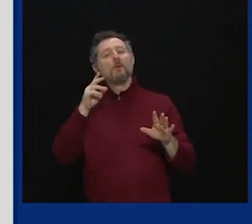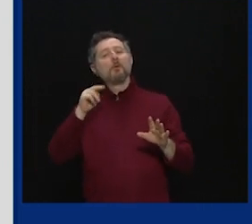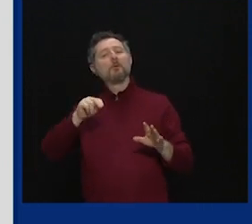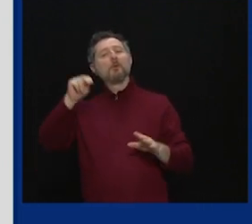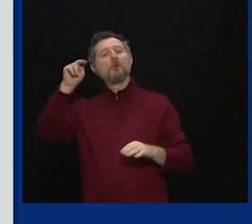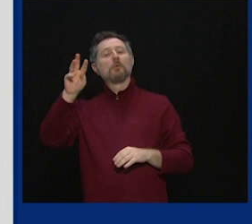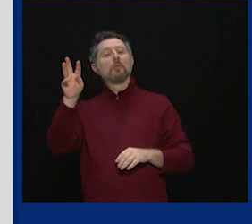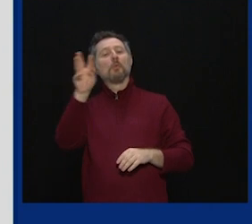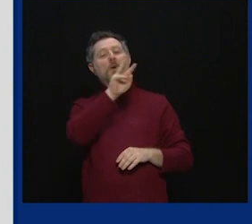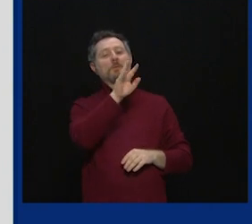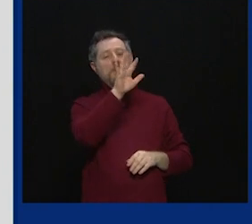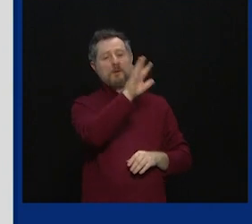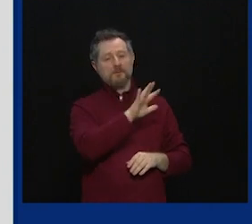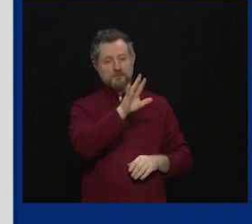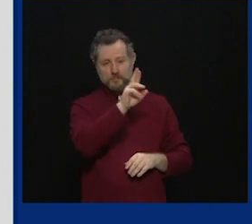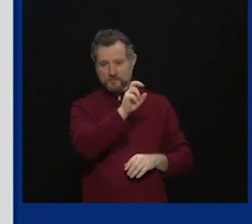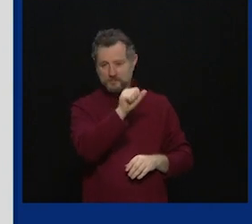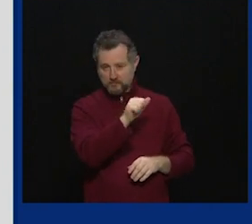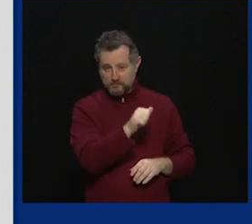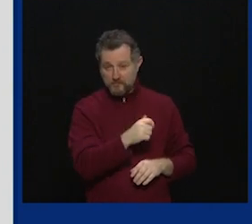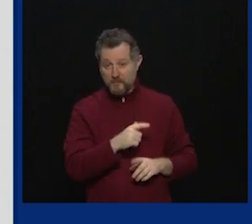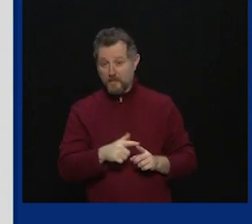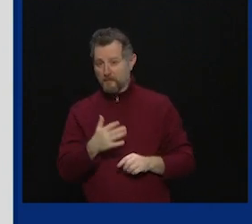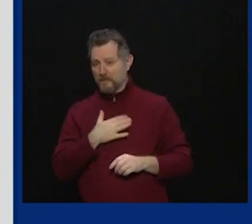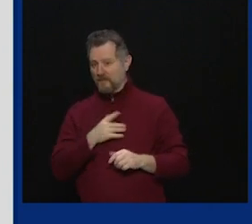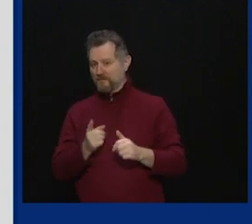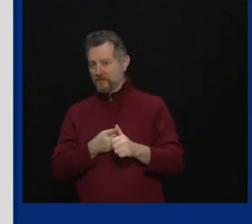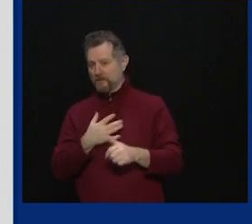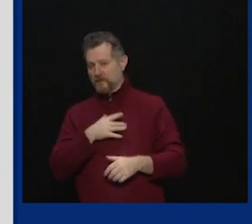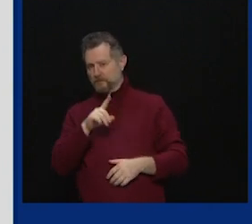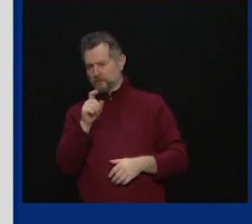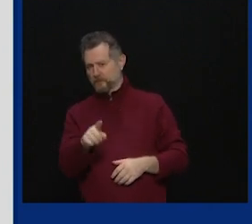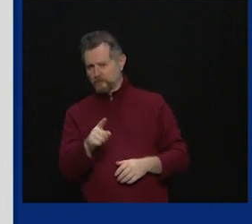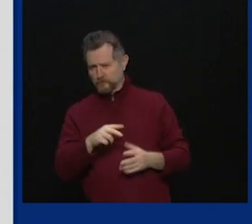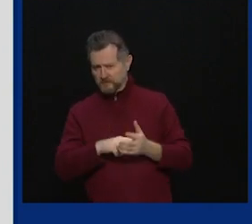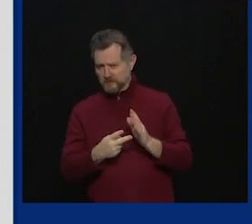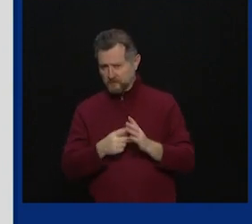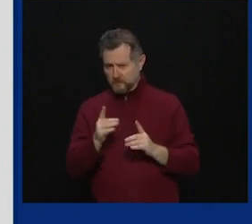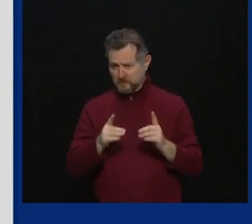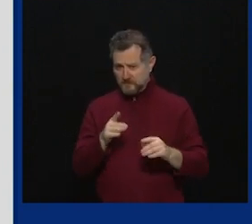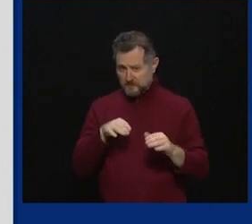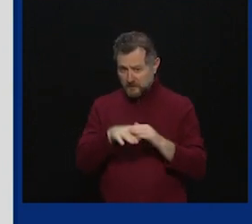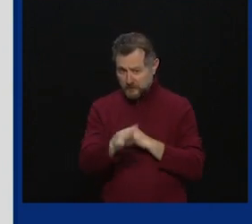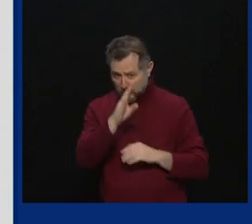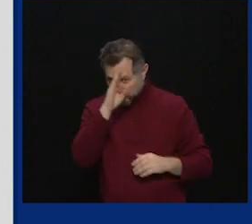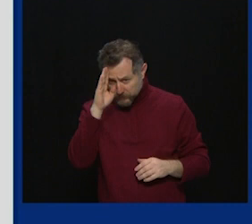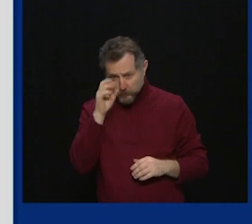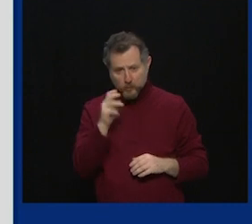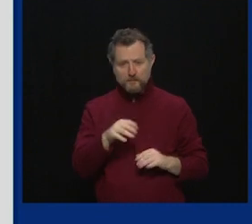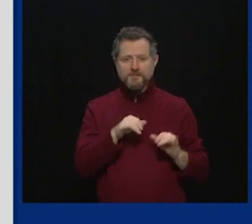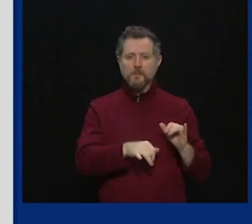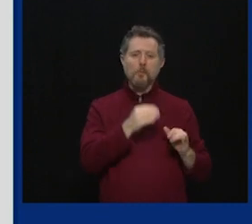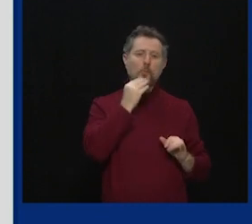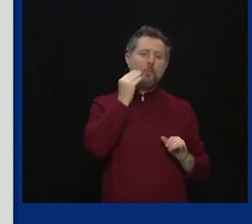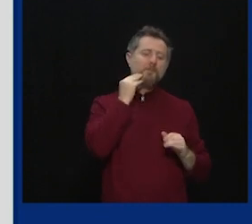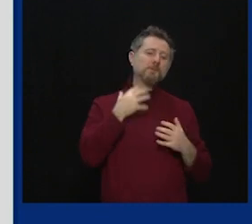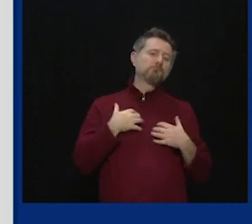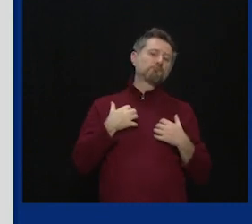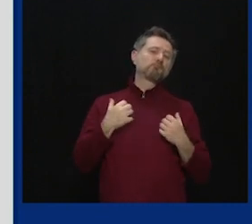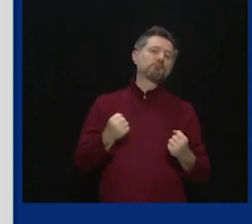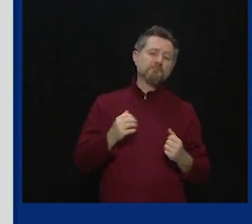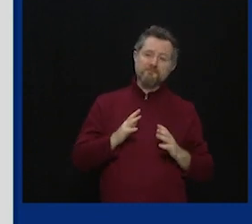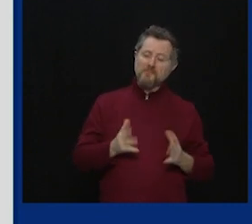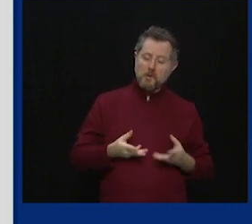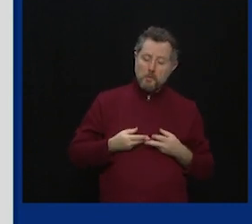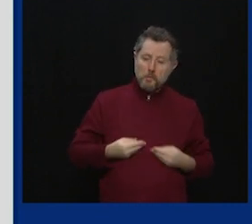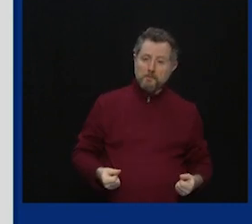question is it putting people in hospitals? Or are they self-resolving at home? And this is something that's still be determined, but we're watching what's happening